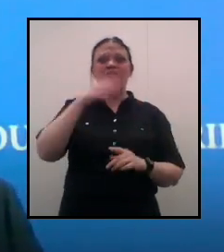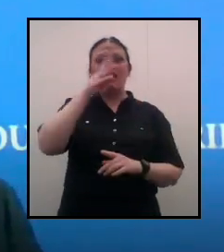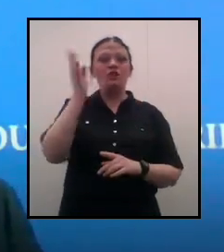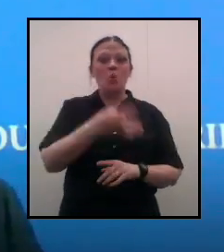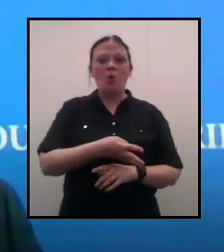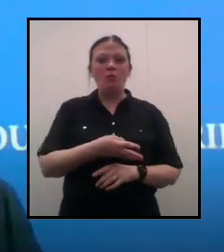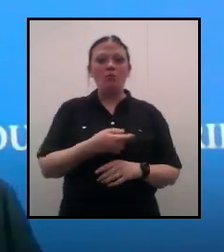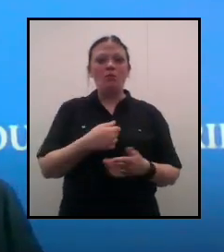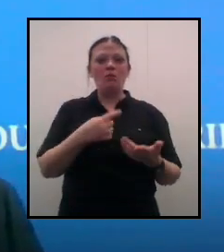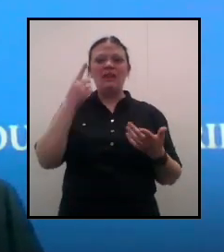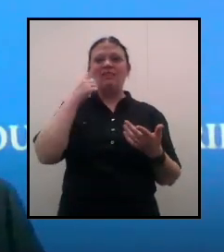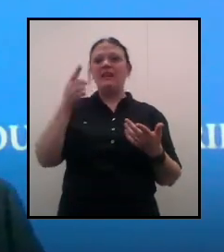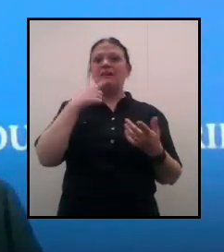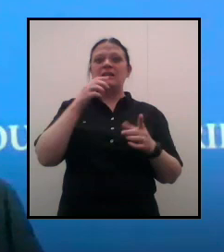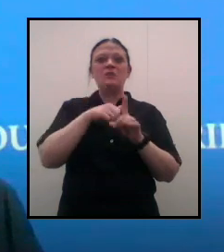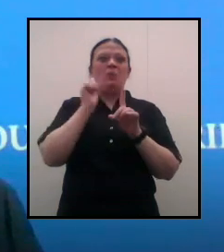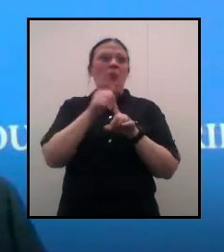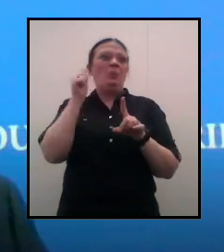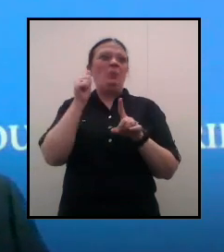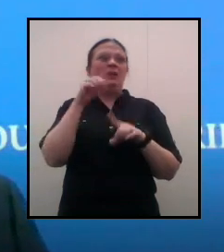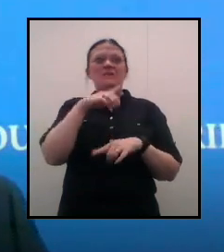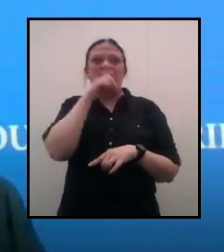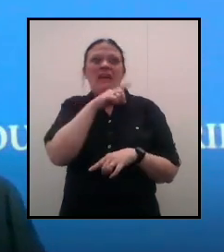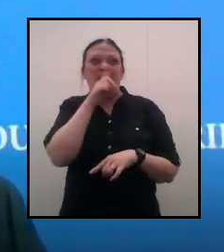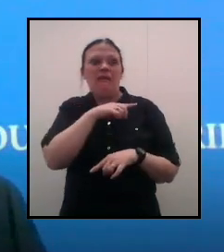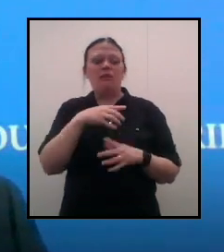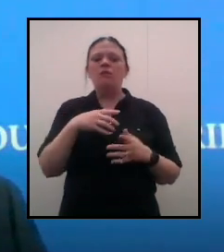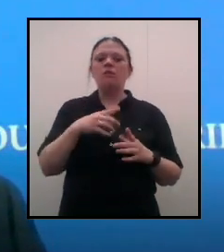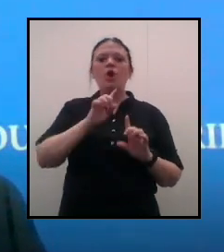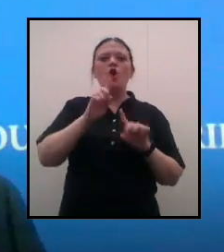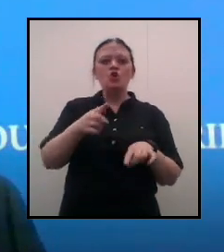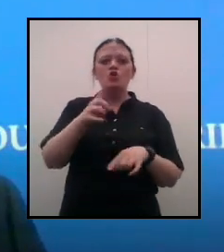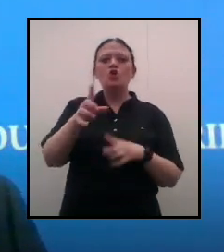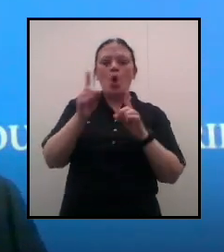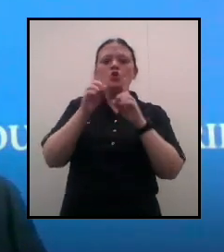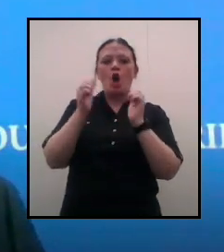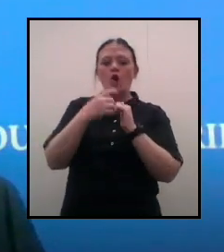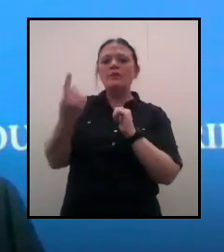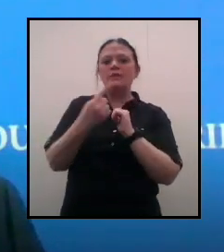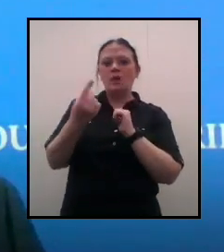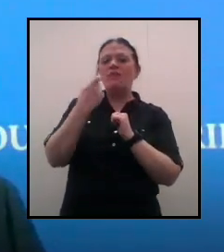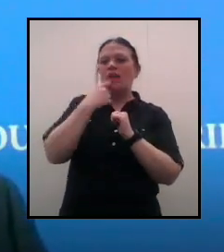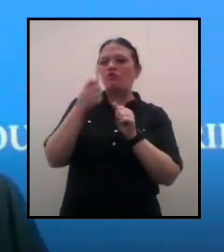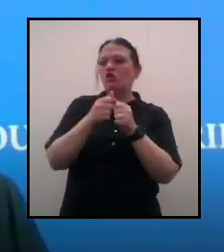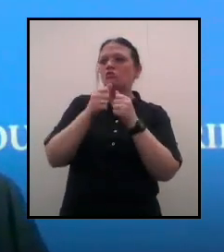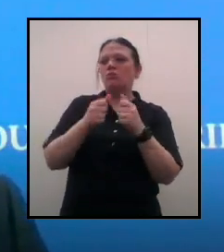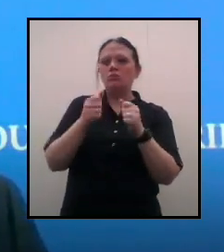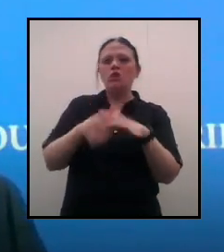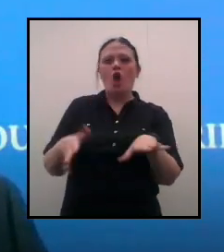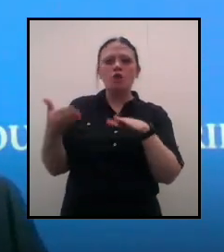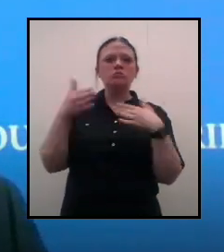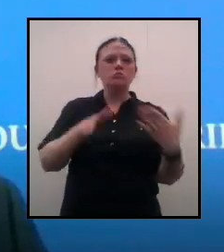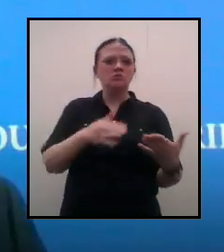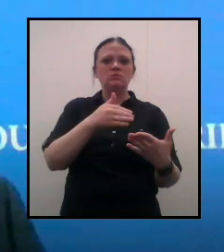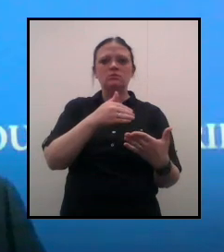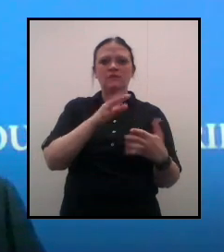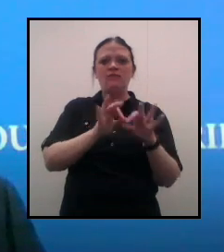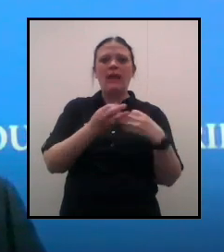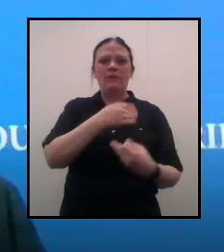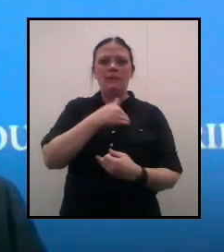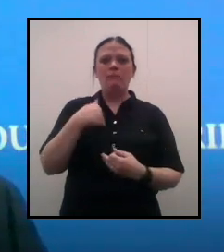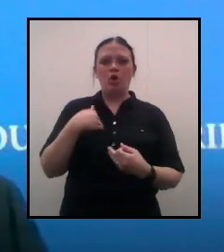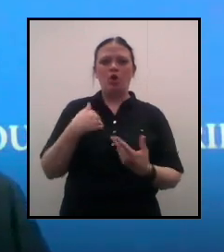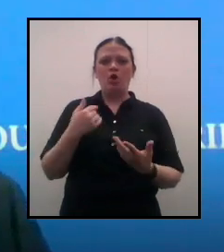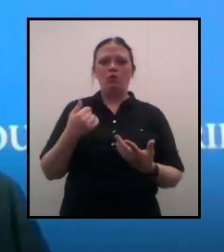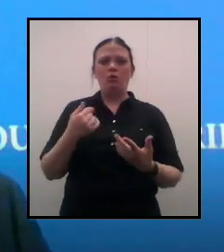that this is some big hoax, which it's not. Go talk to somebody who lost a loved one. It's not a hoax. Go talk to someone who's been